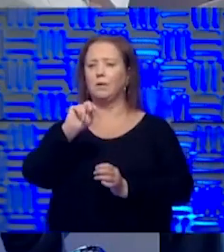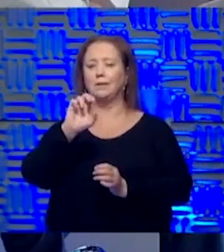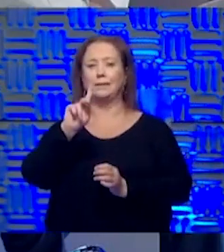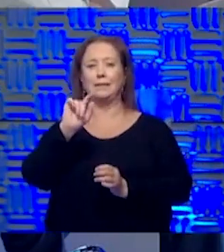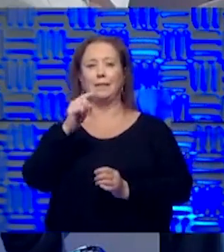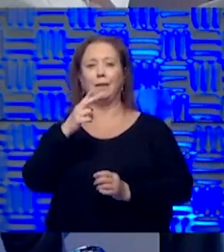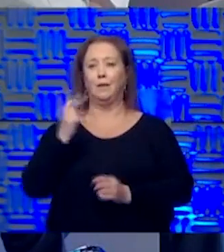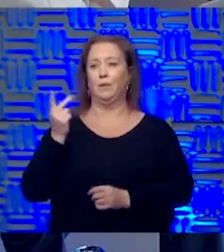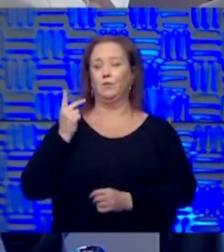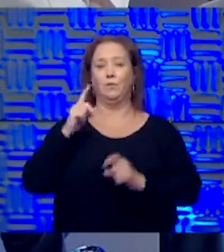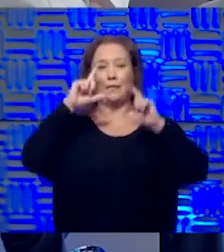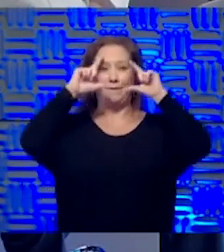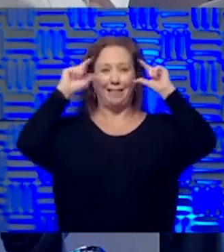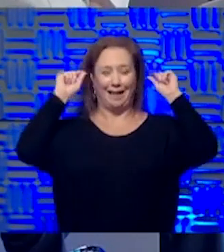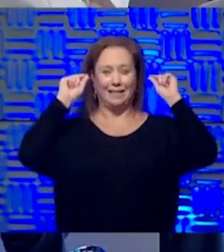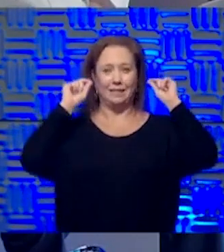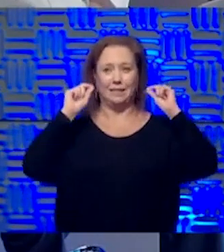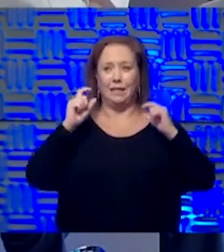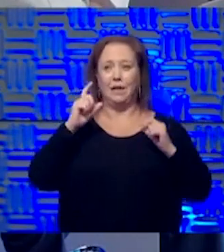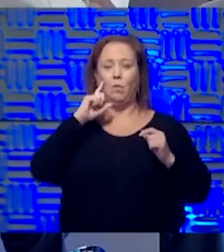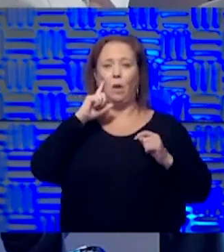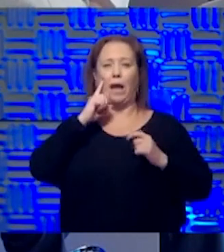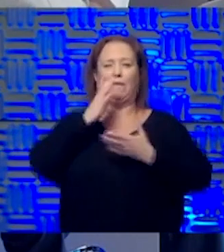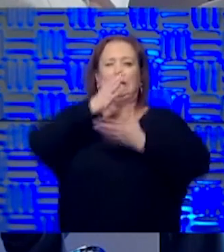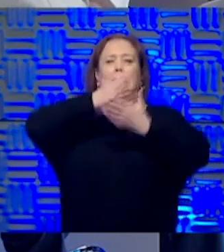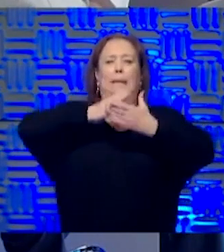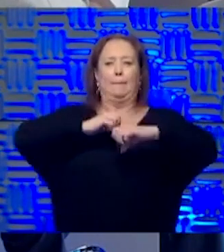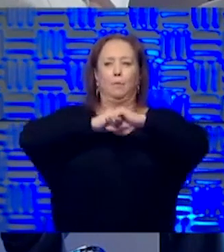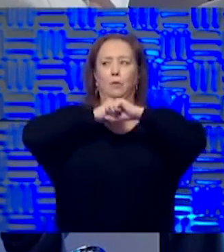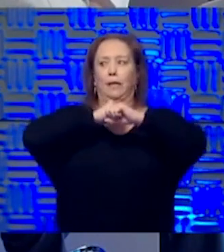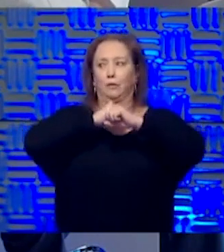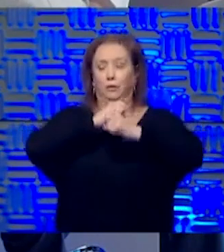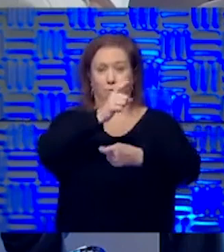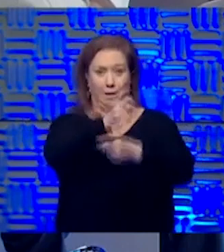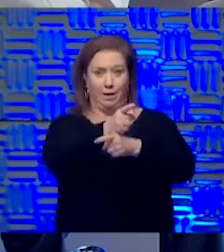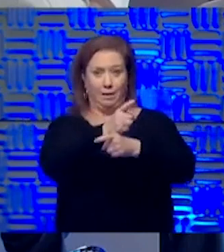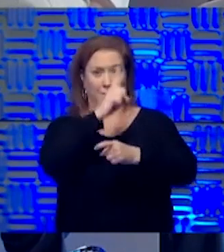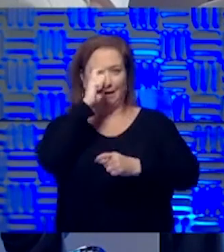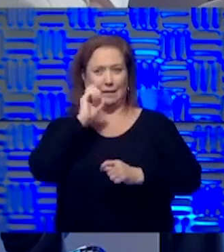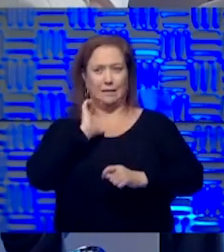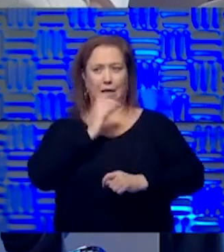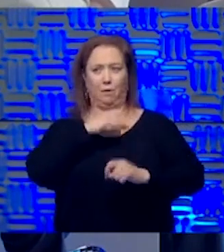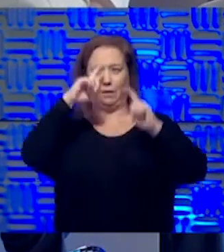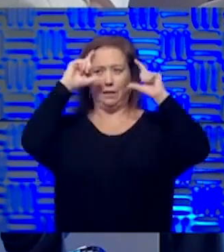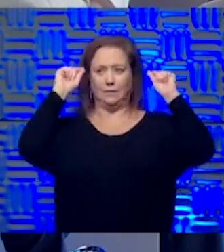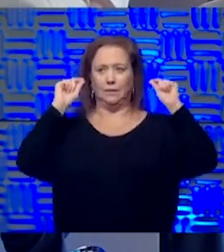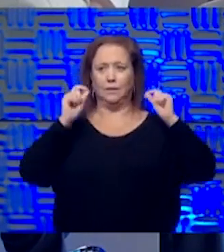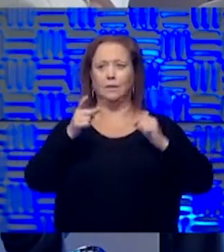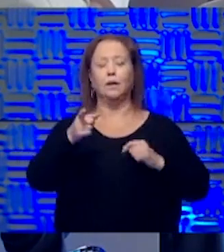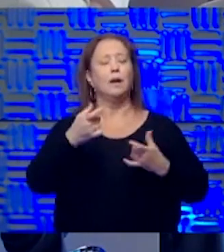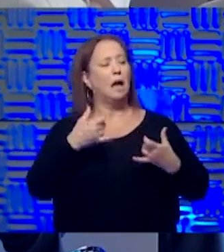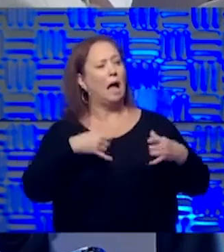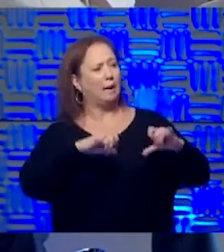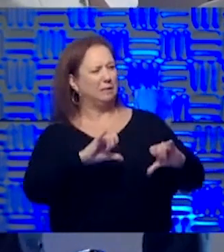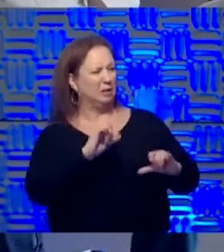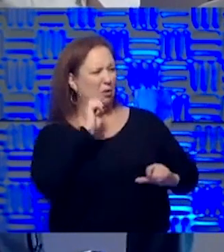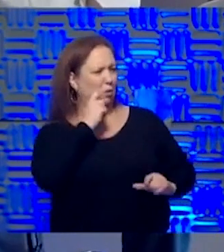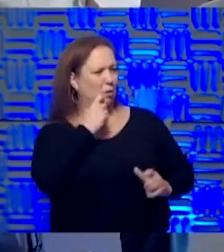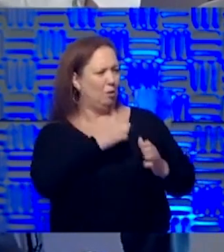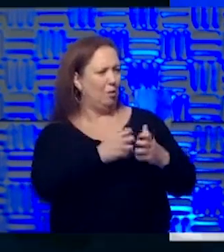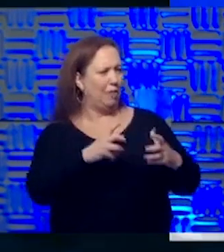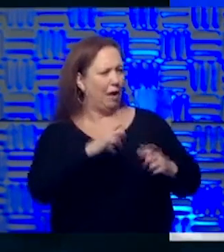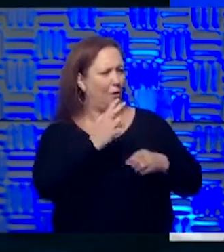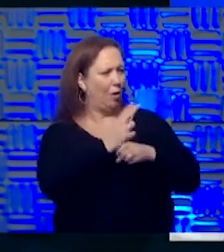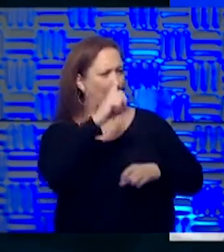we wear glasses and we have some element of protection from that, is what you're telling me. I'm cool without You probably